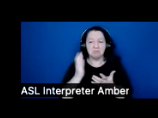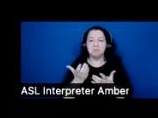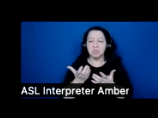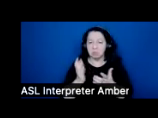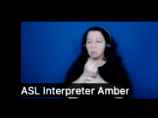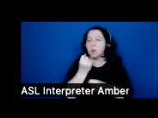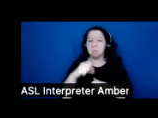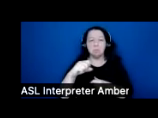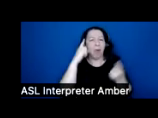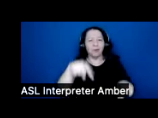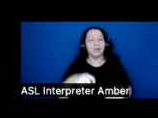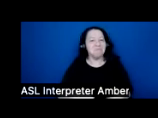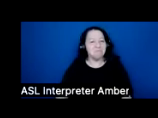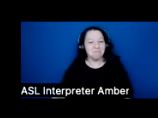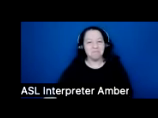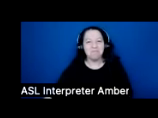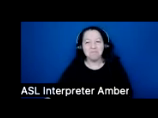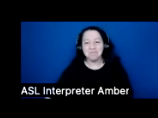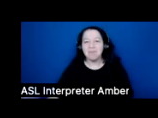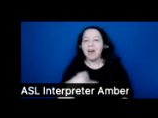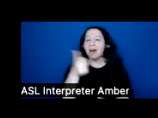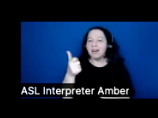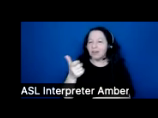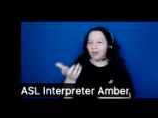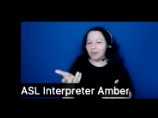agree. And just another